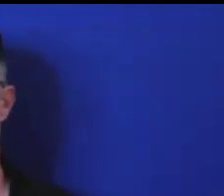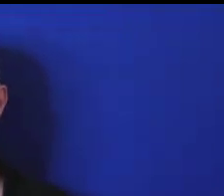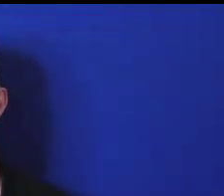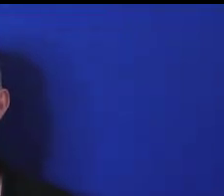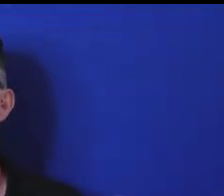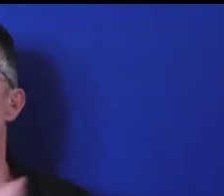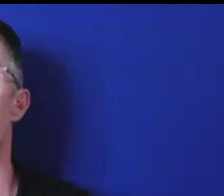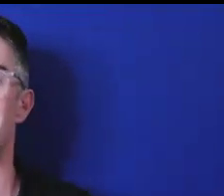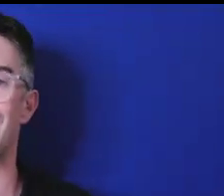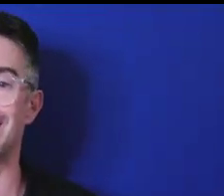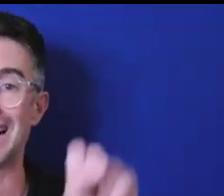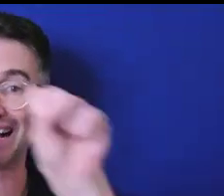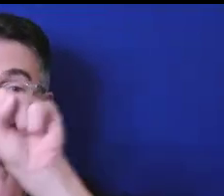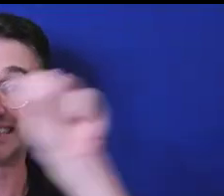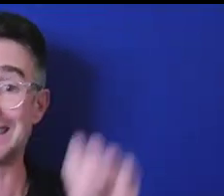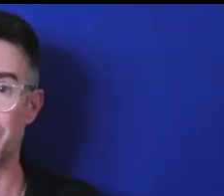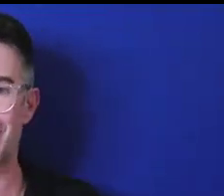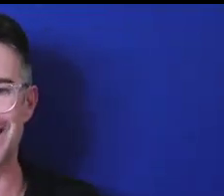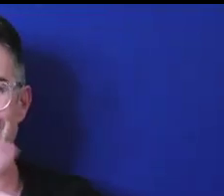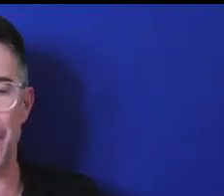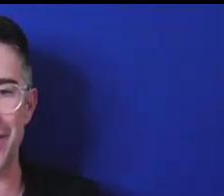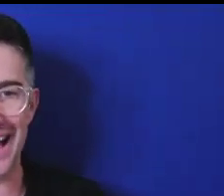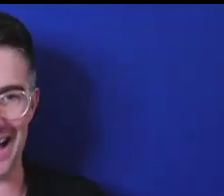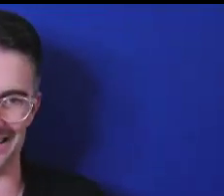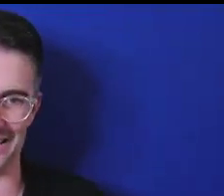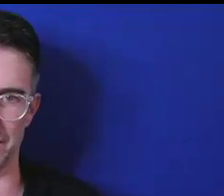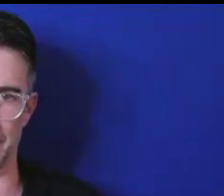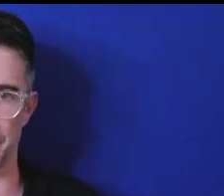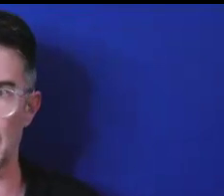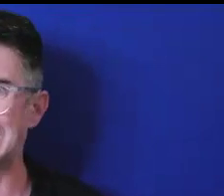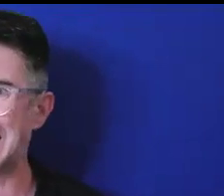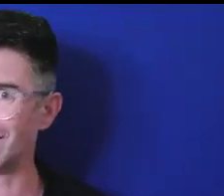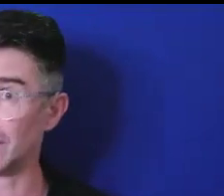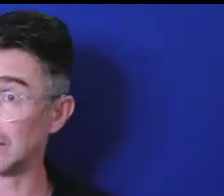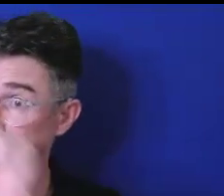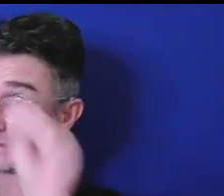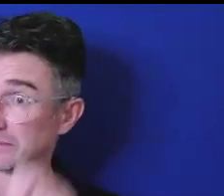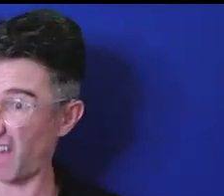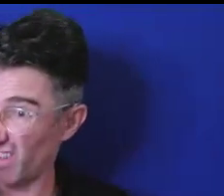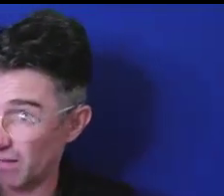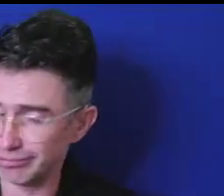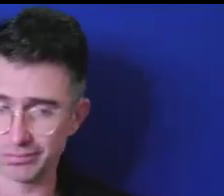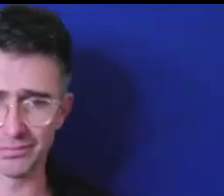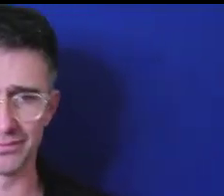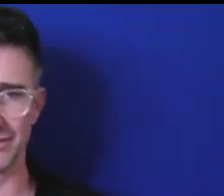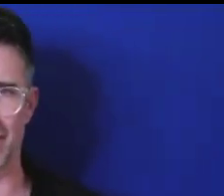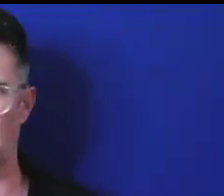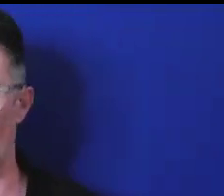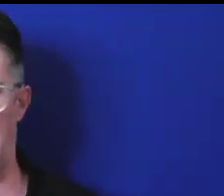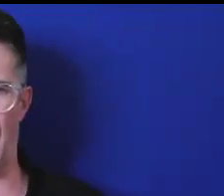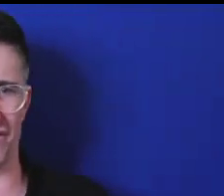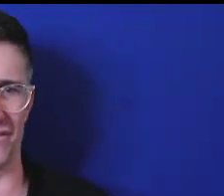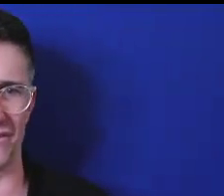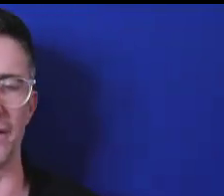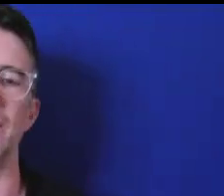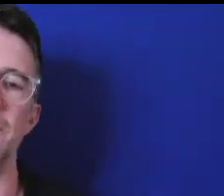there is no point in making the system in the first place. And this is why there is no one-size-fits-all tools, instruments, or